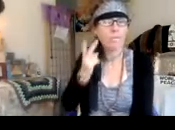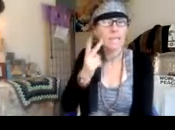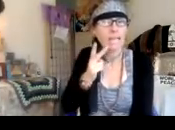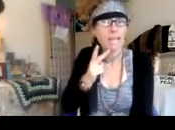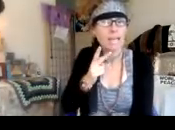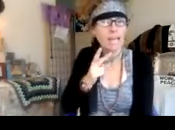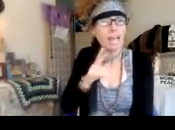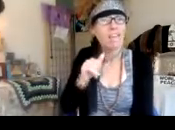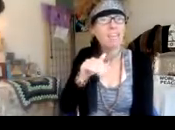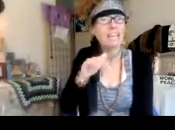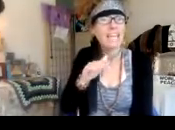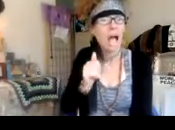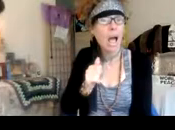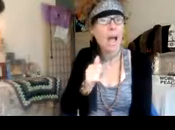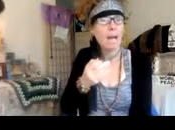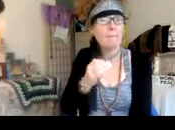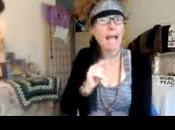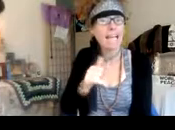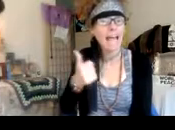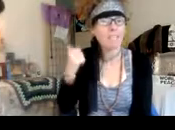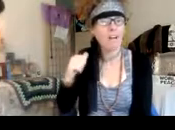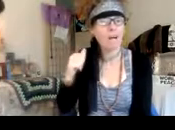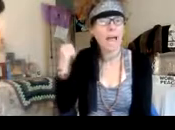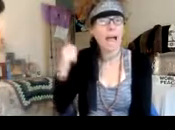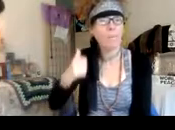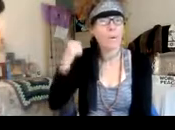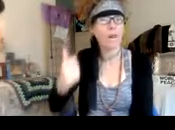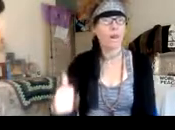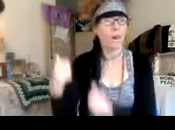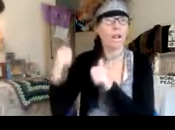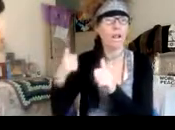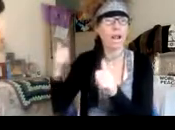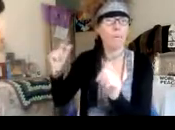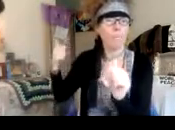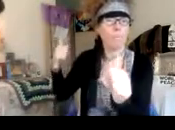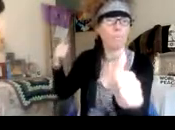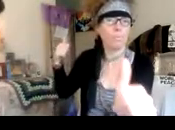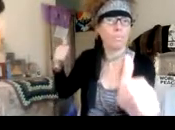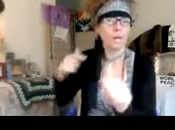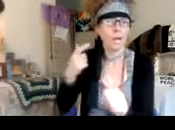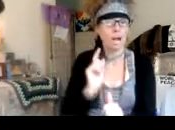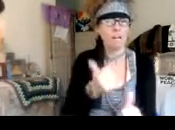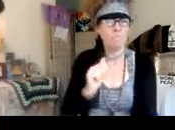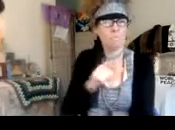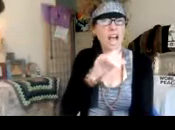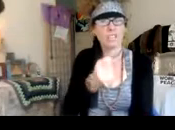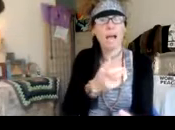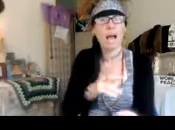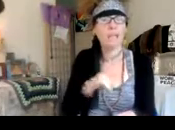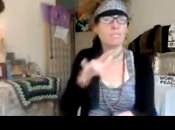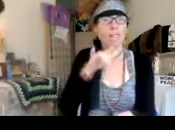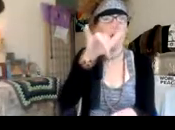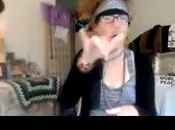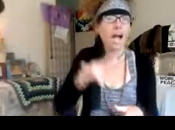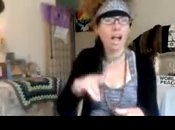out magnetic pulses backwards, and forward you go zooming off, and you could be going hundreds of miles an hour, flying over the Atlantic